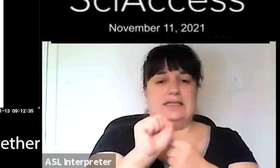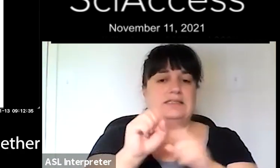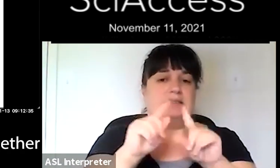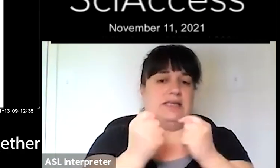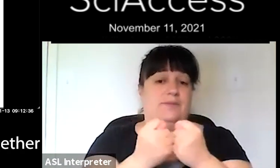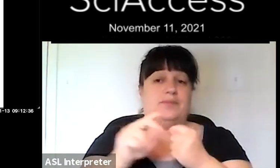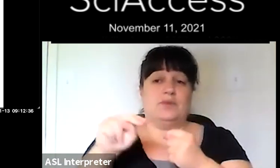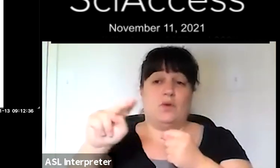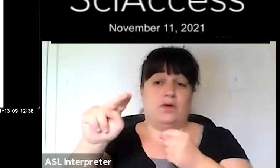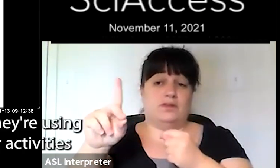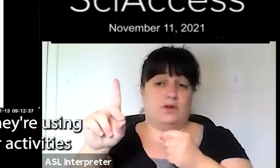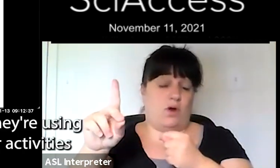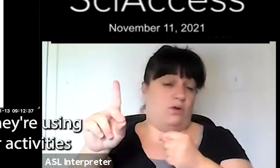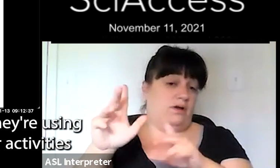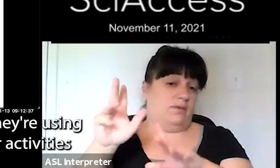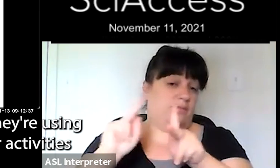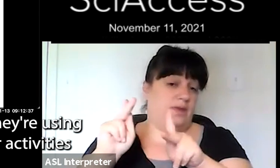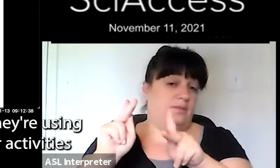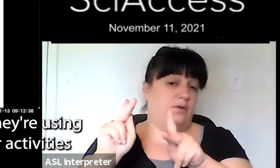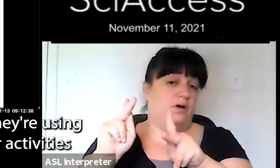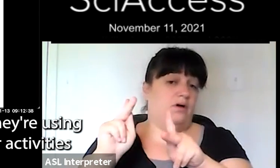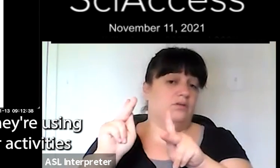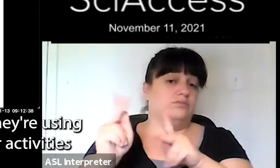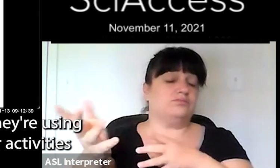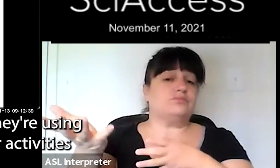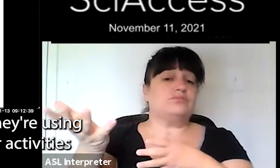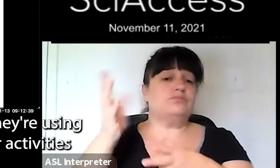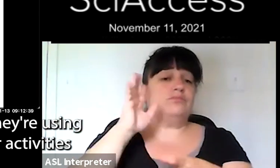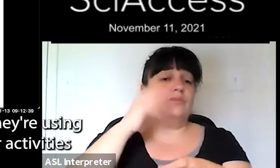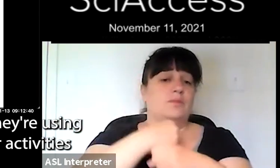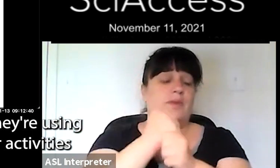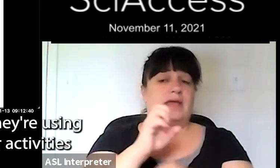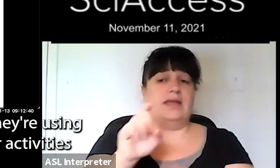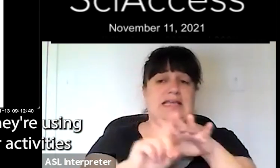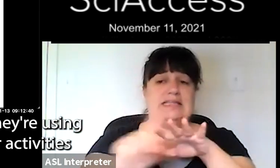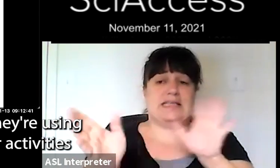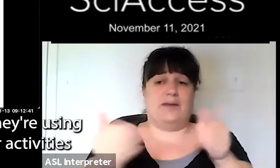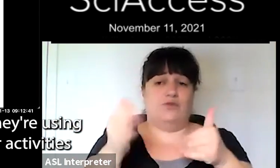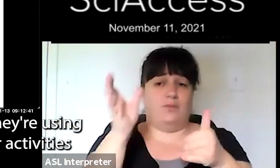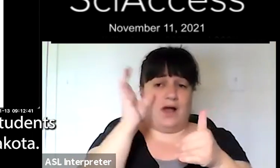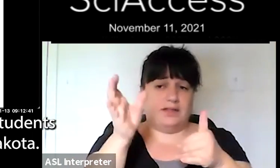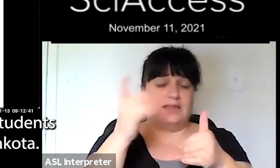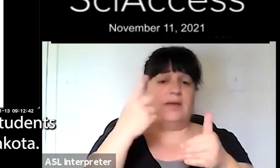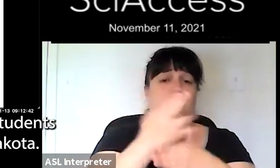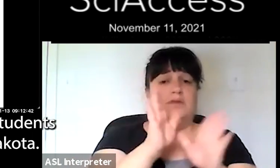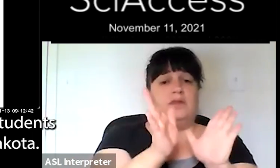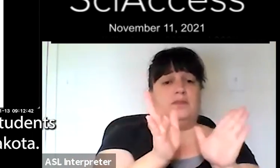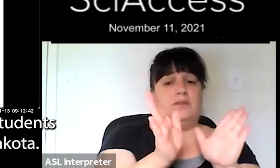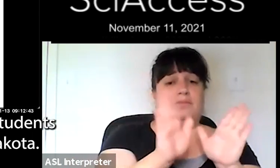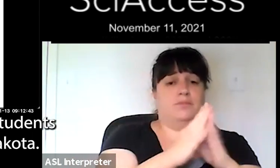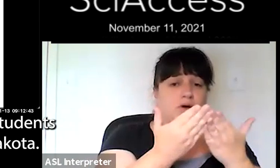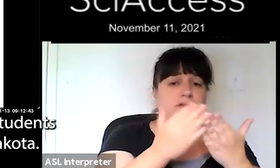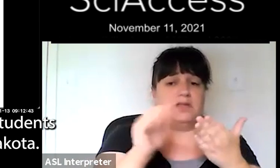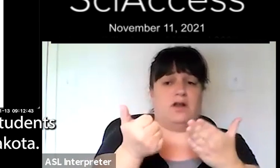have put together a escape room concept, and they're using these books and several other activities that are fully